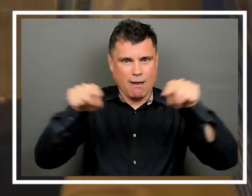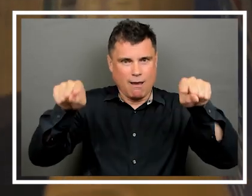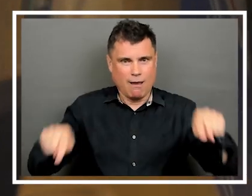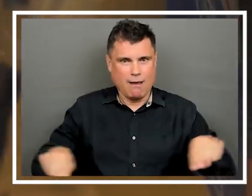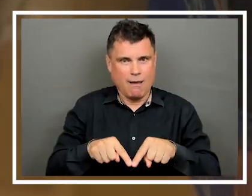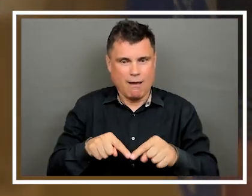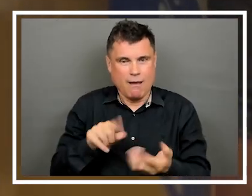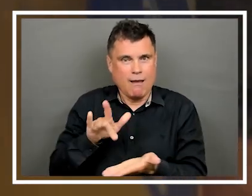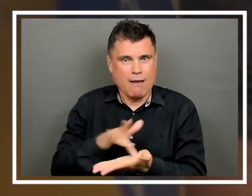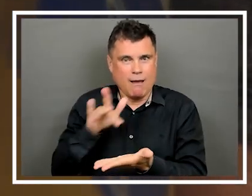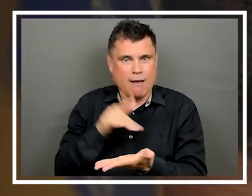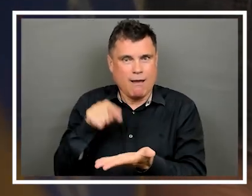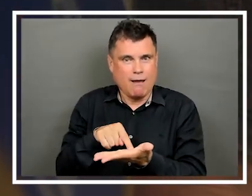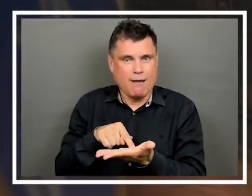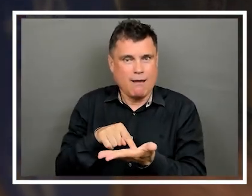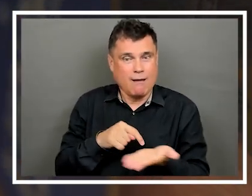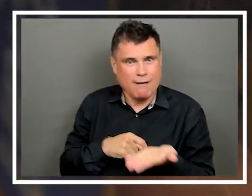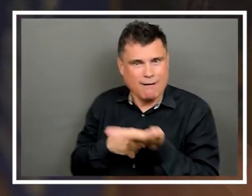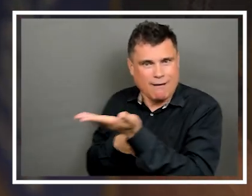in class.